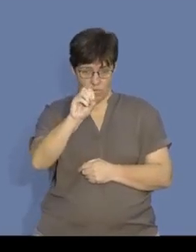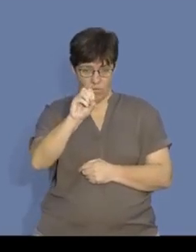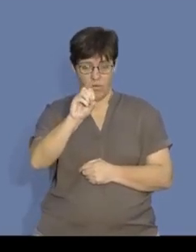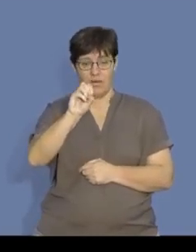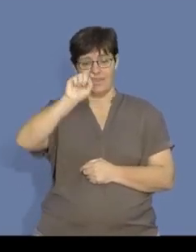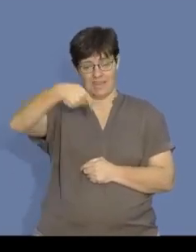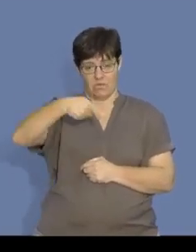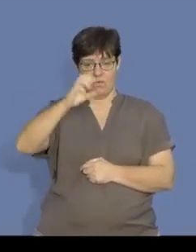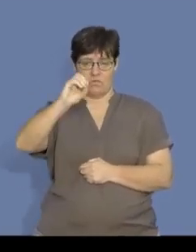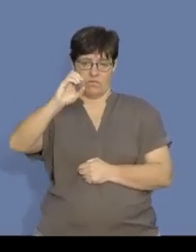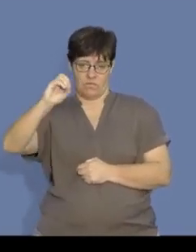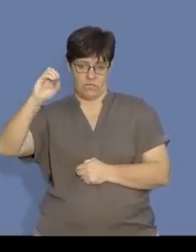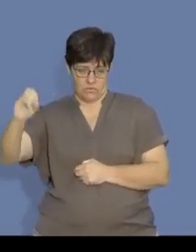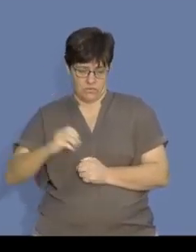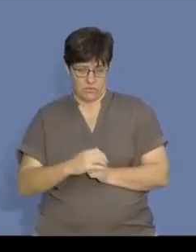1,810,000.